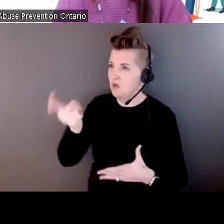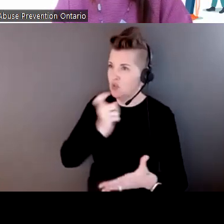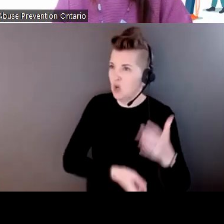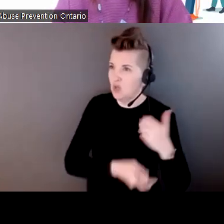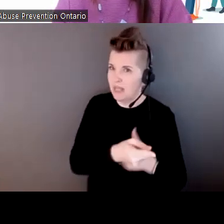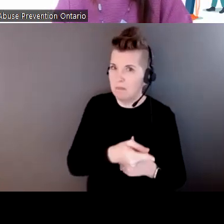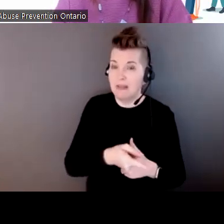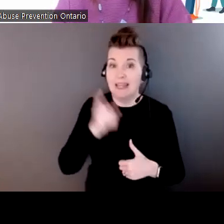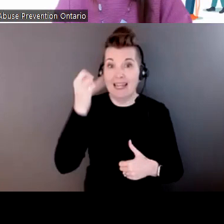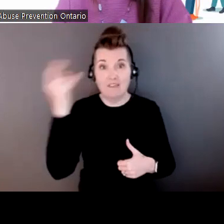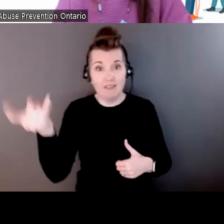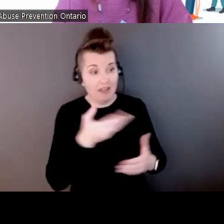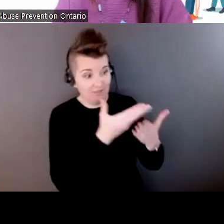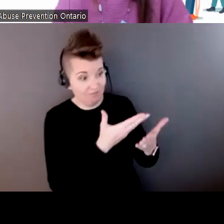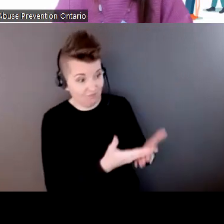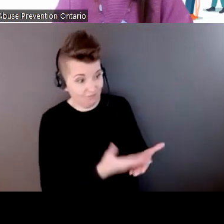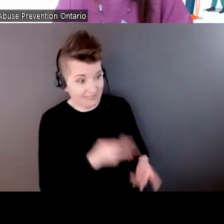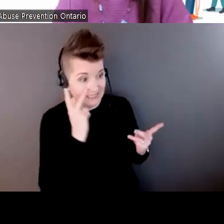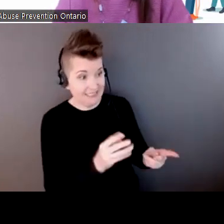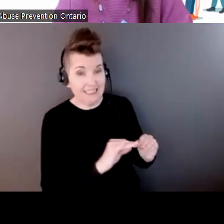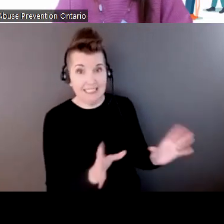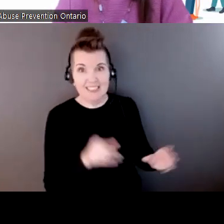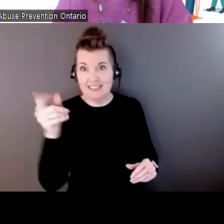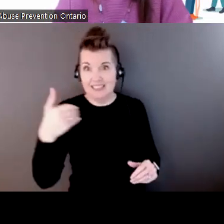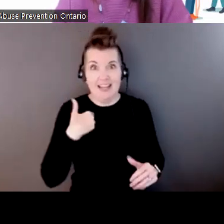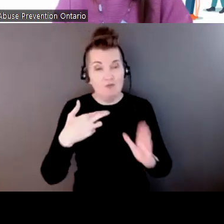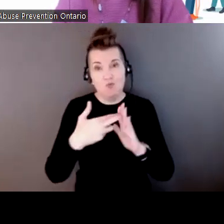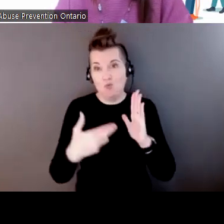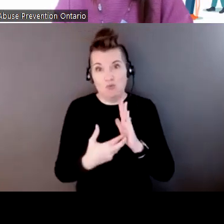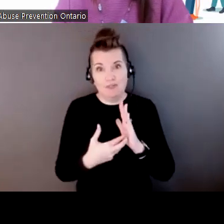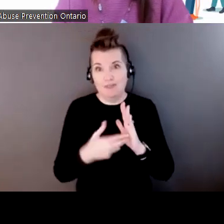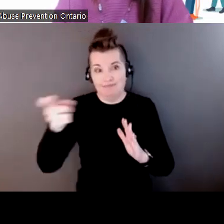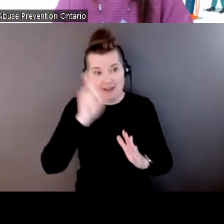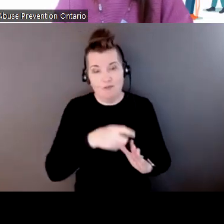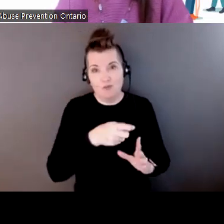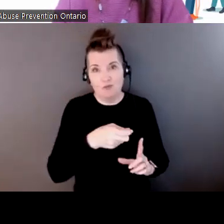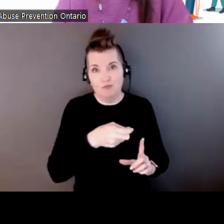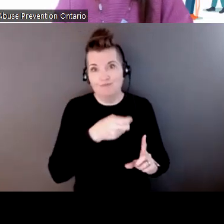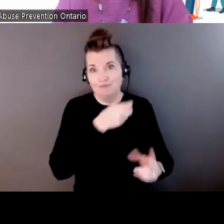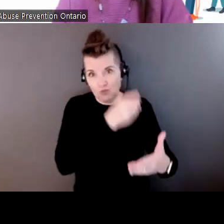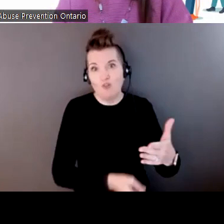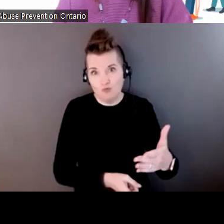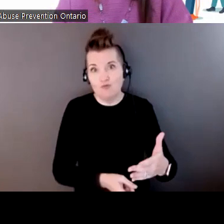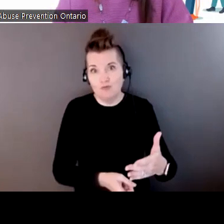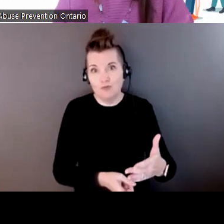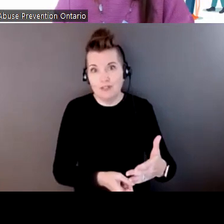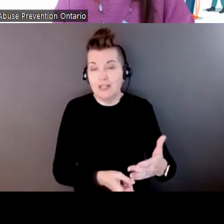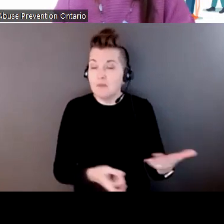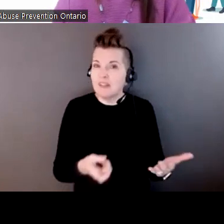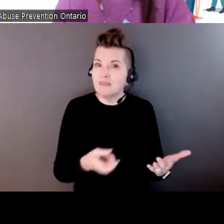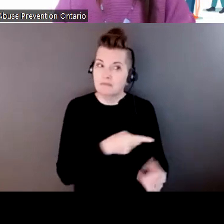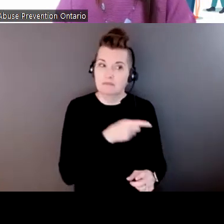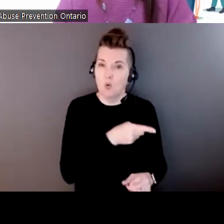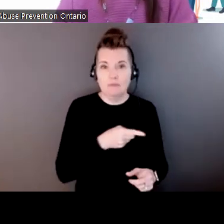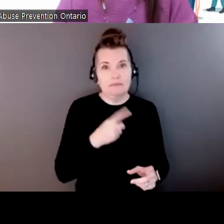mandated protocols they have. So maybe that's would clarify that for people. But as you say, those are serious kind of